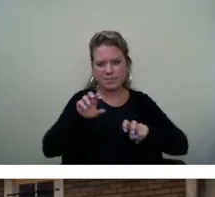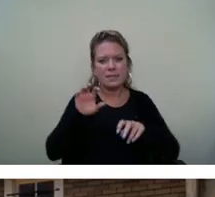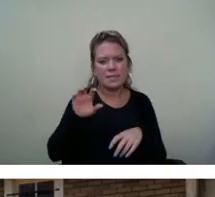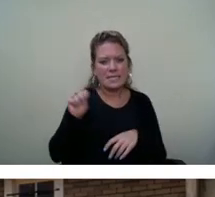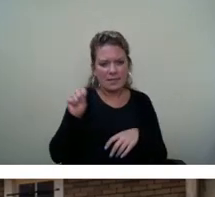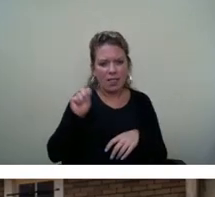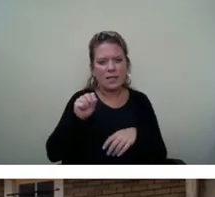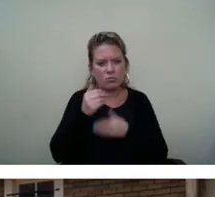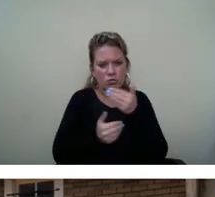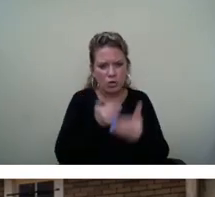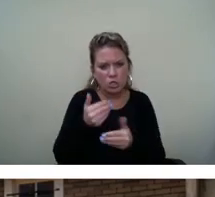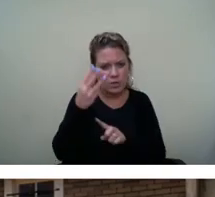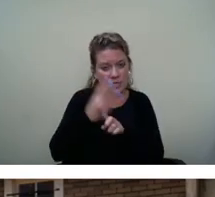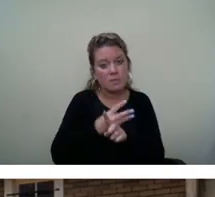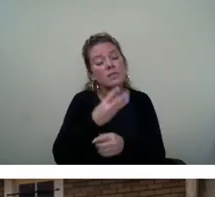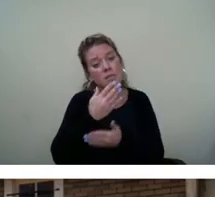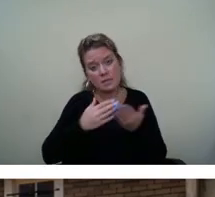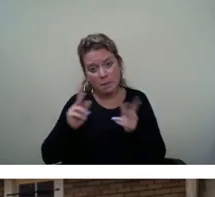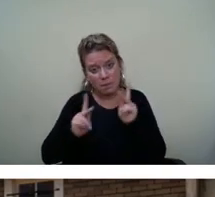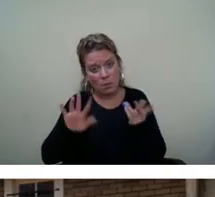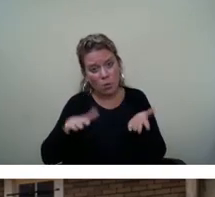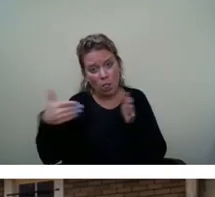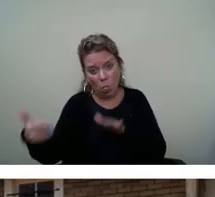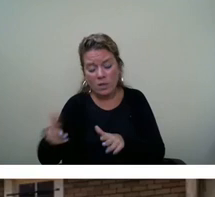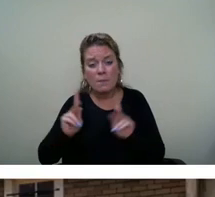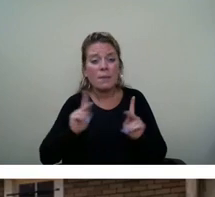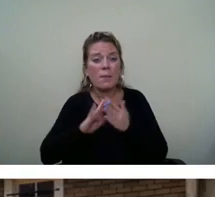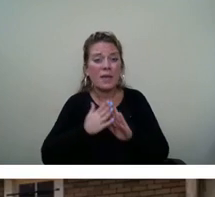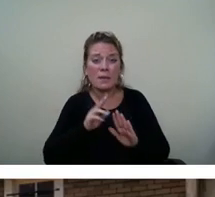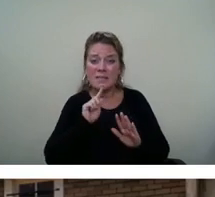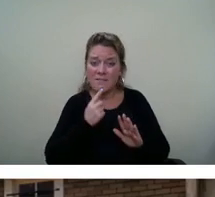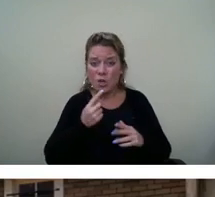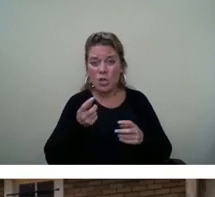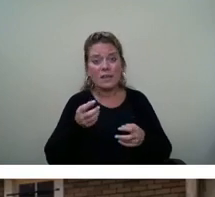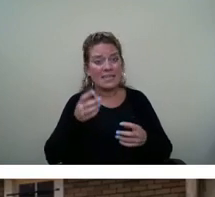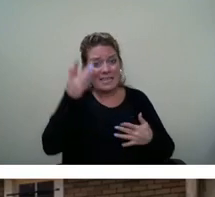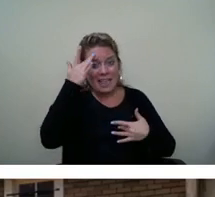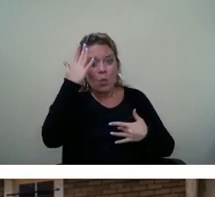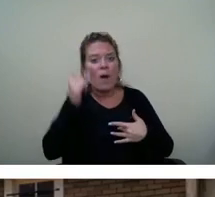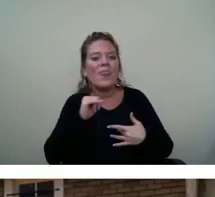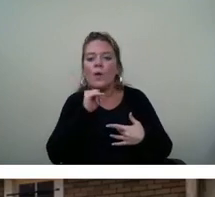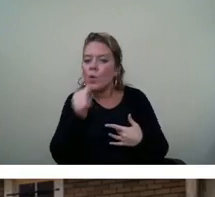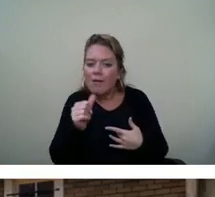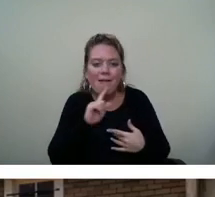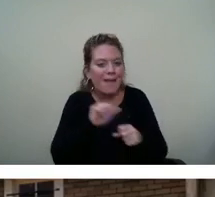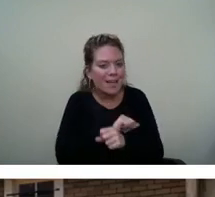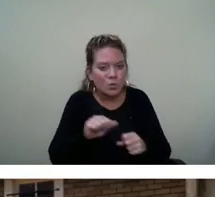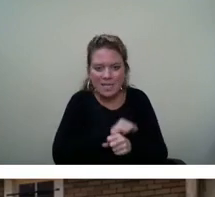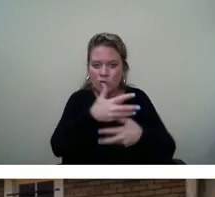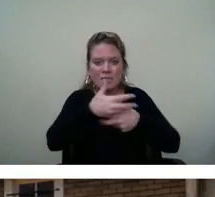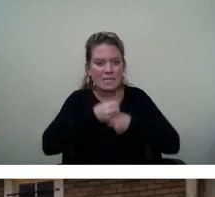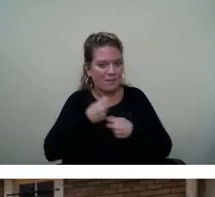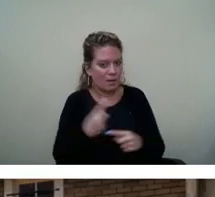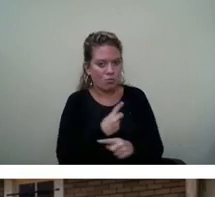Certainly, some lives were lost. People became severely ill because they actually weren't receiving the treatment. So in the